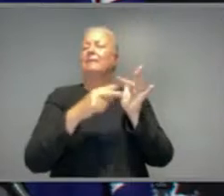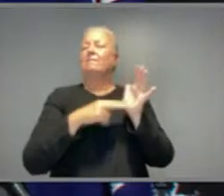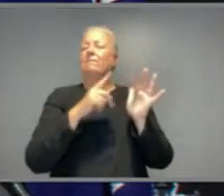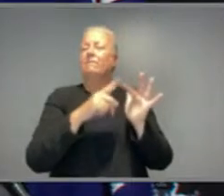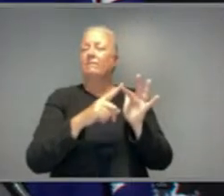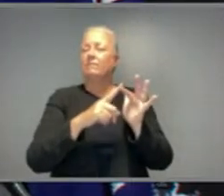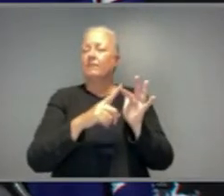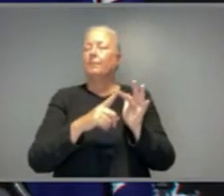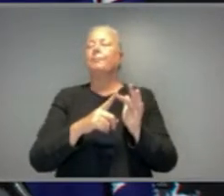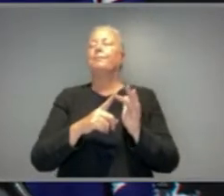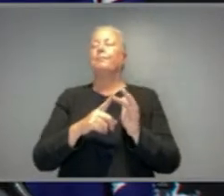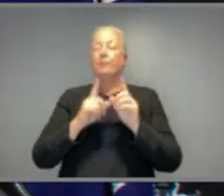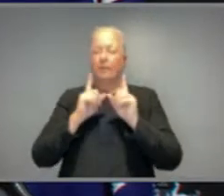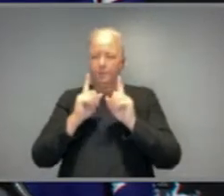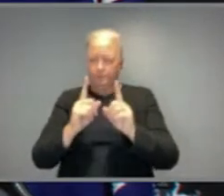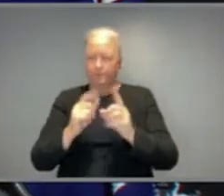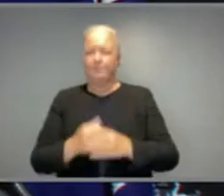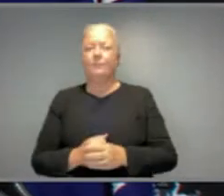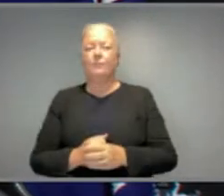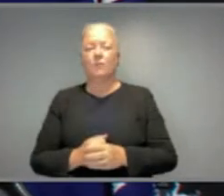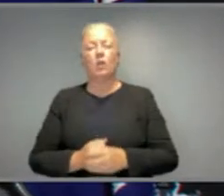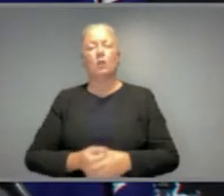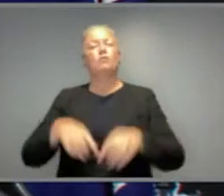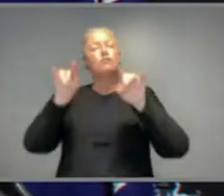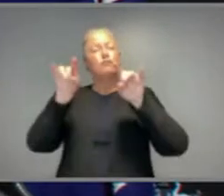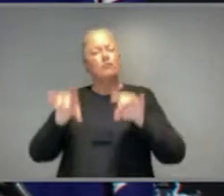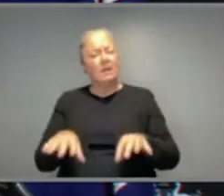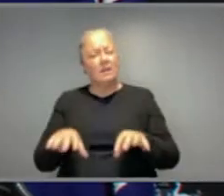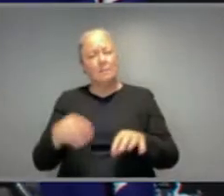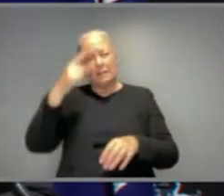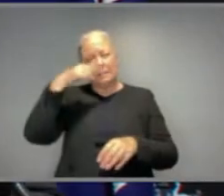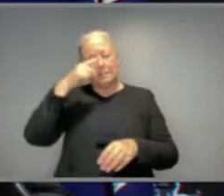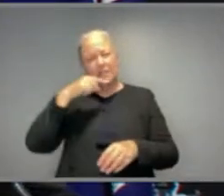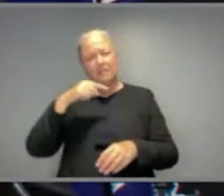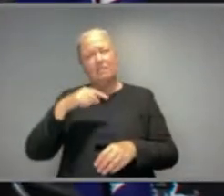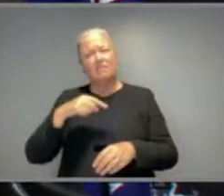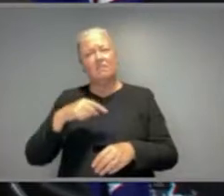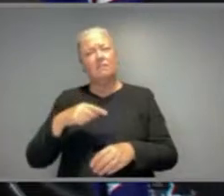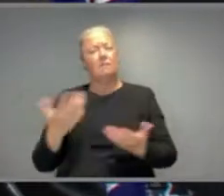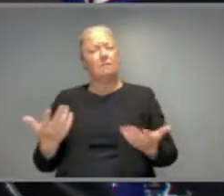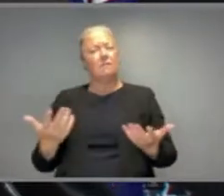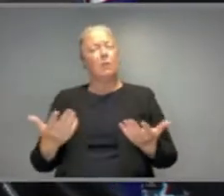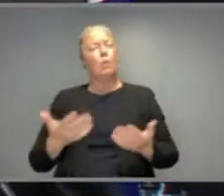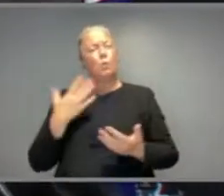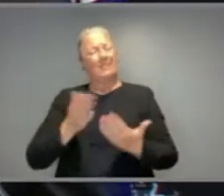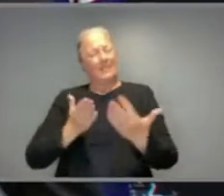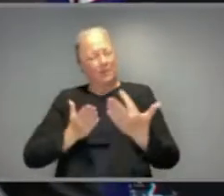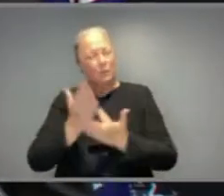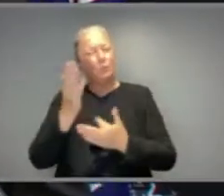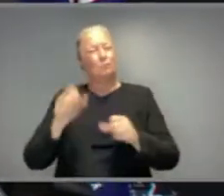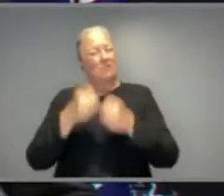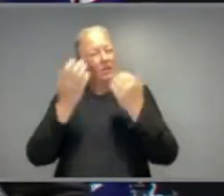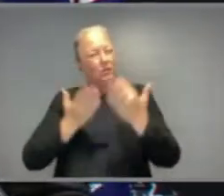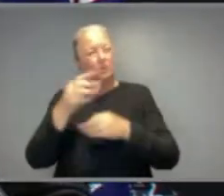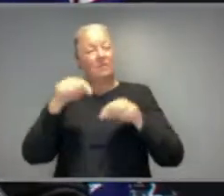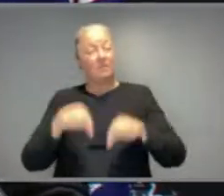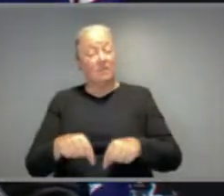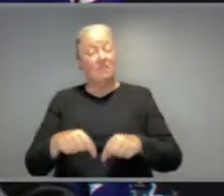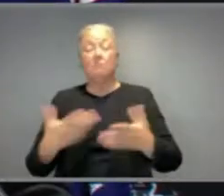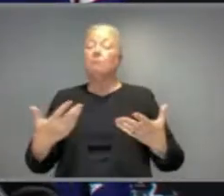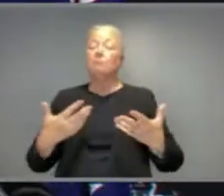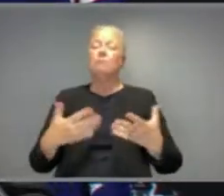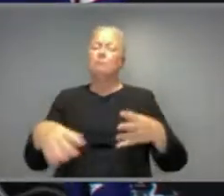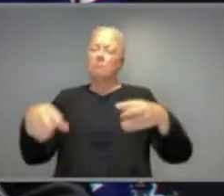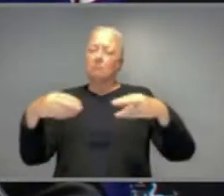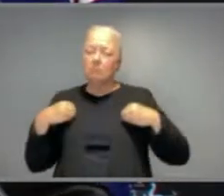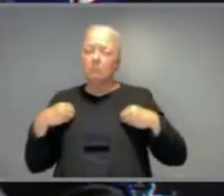challenge. Australians want to get on this path so we can live with this virus, and they can